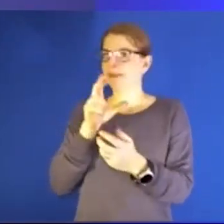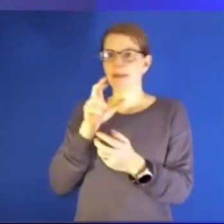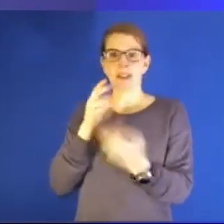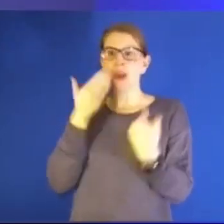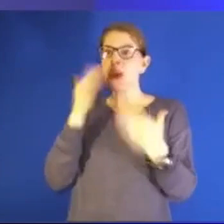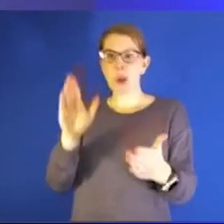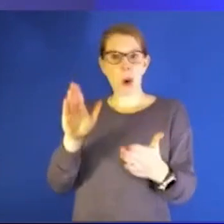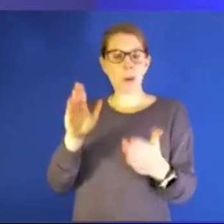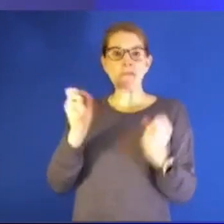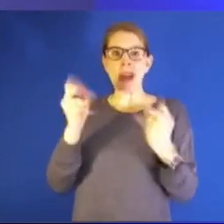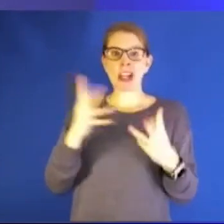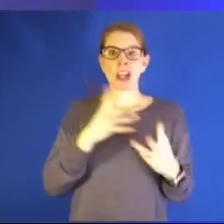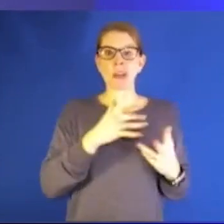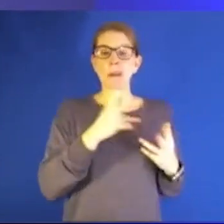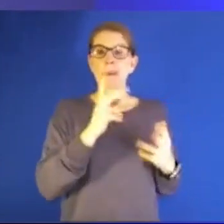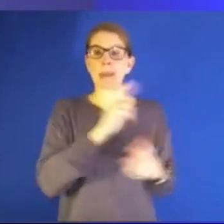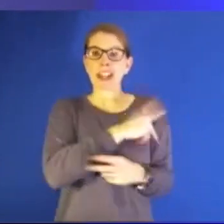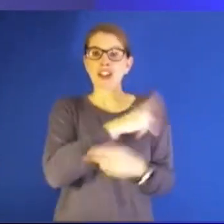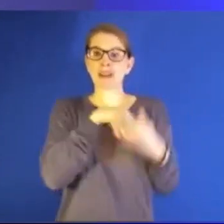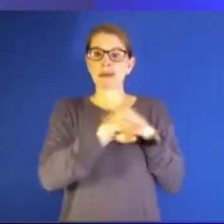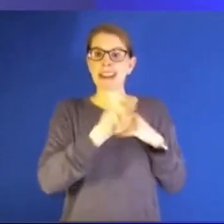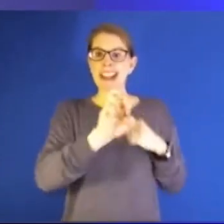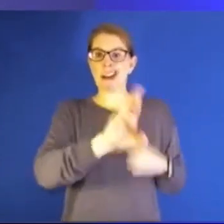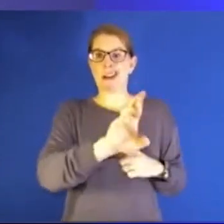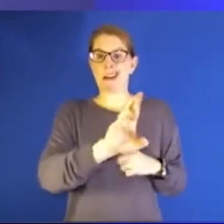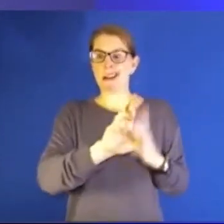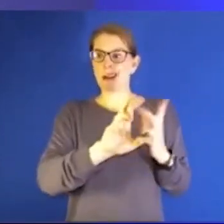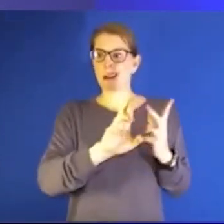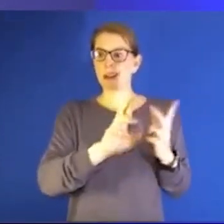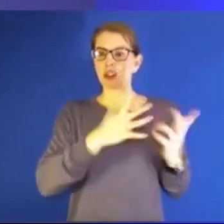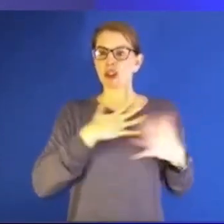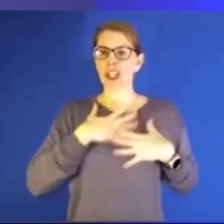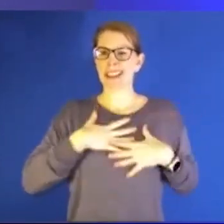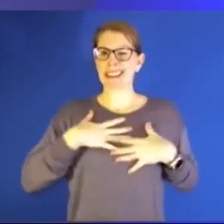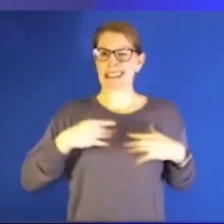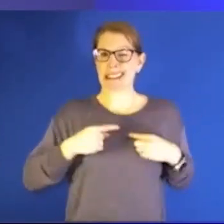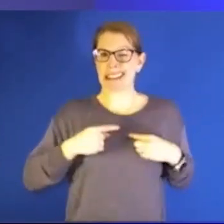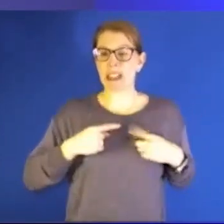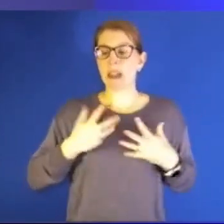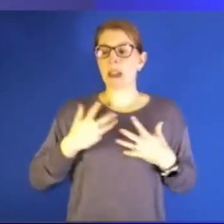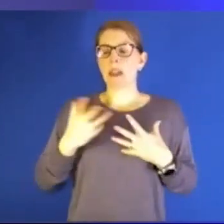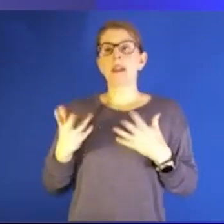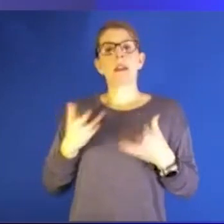there's probably lots of patients that don't present with those symptoms when they have it. And in those cases,